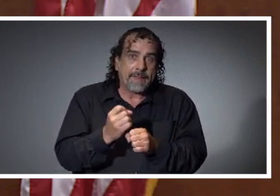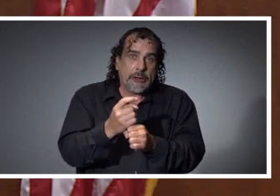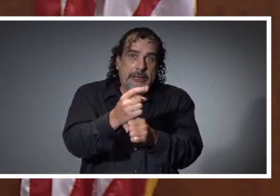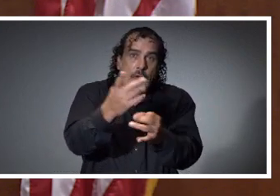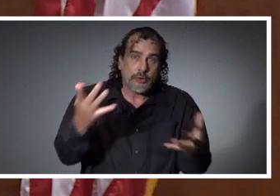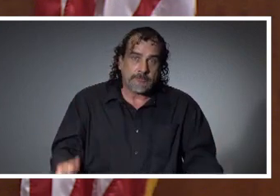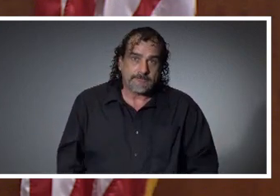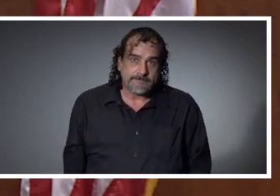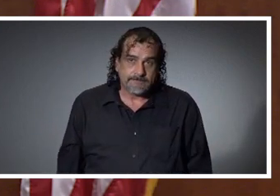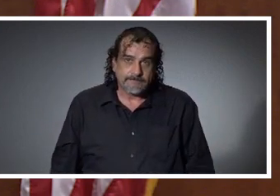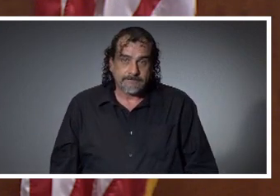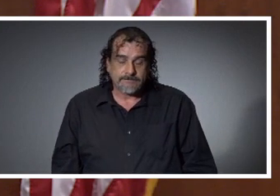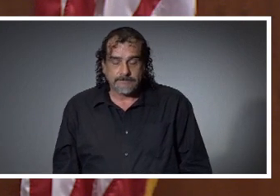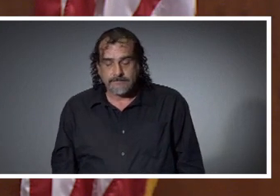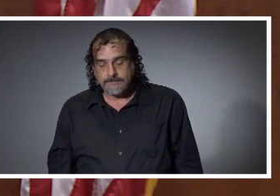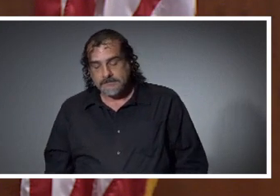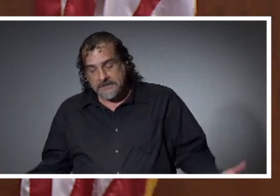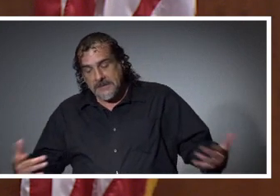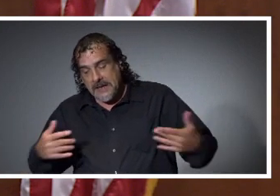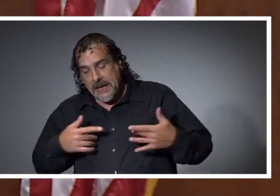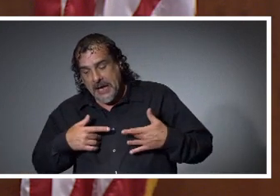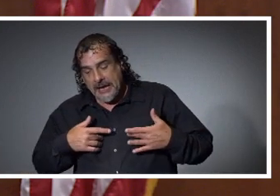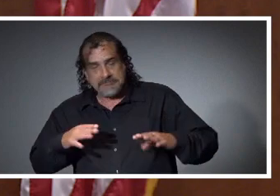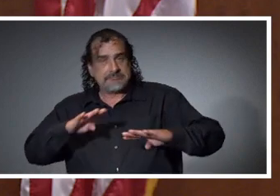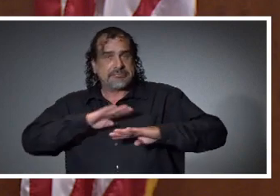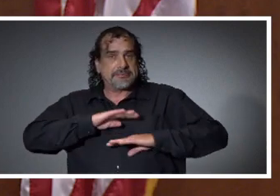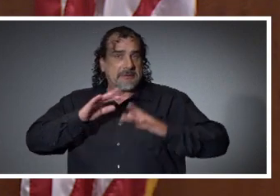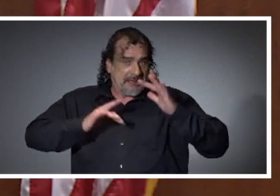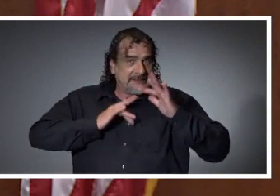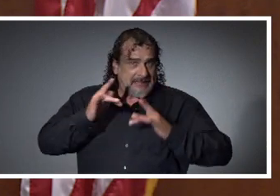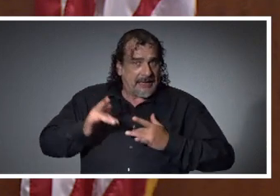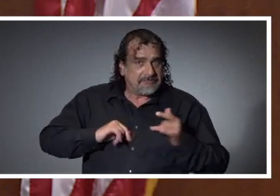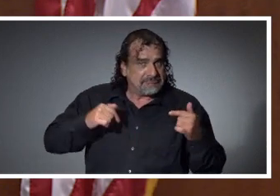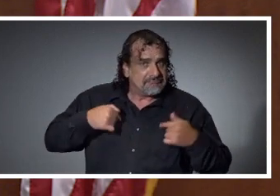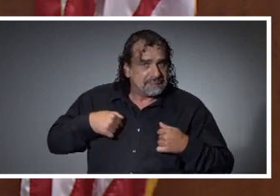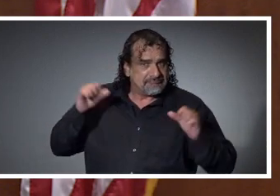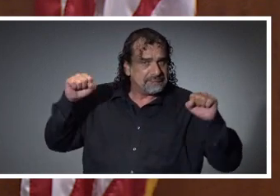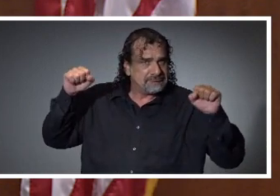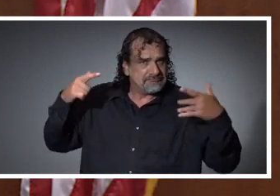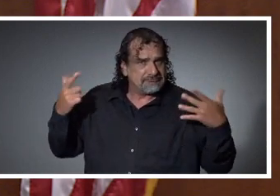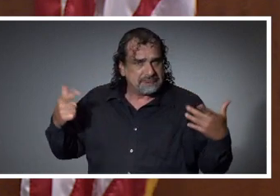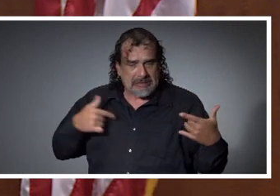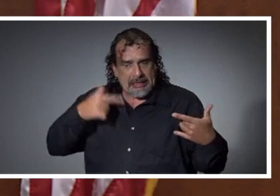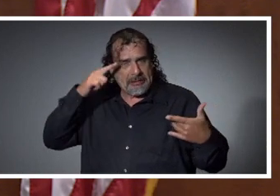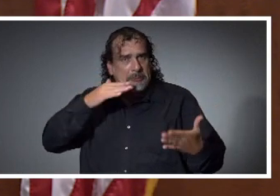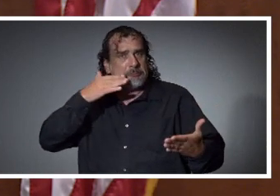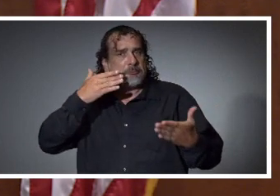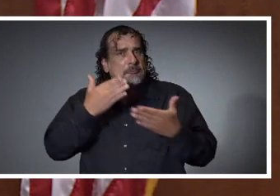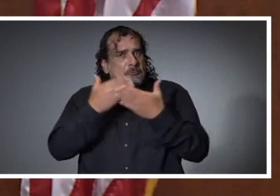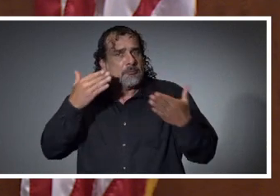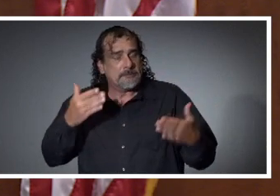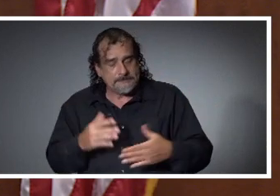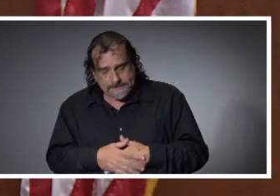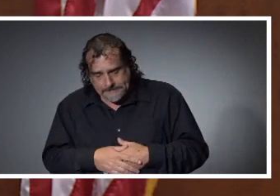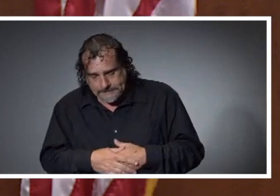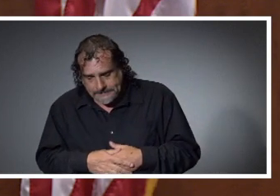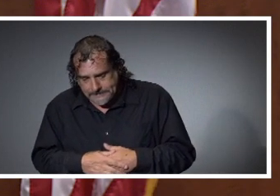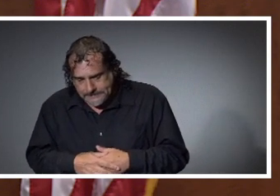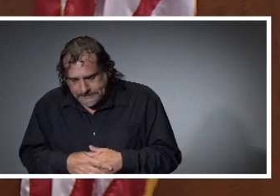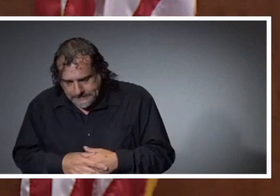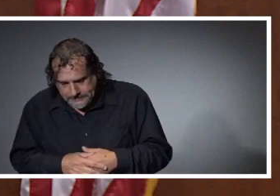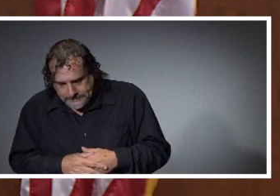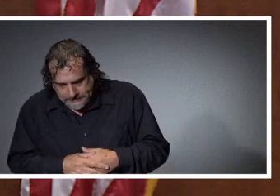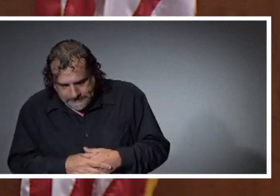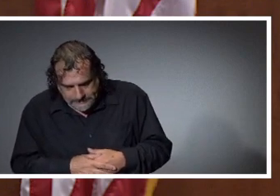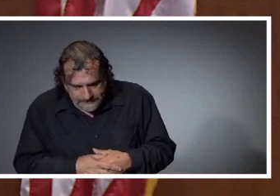pass the appropriation bill. And so I'm excited about that. I think it's really a good thing that we were able to get